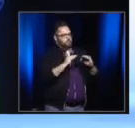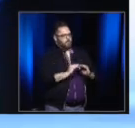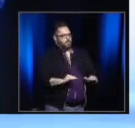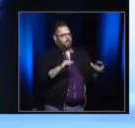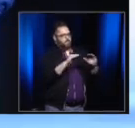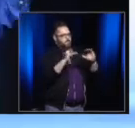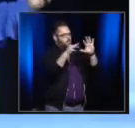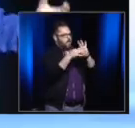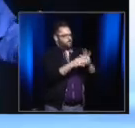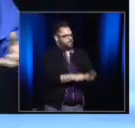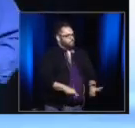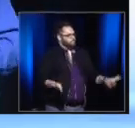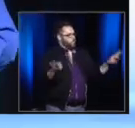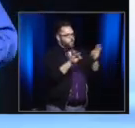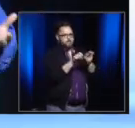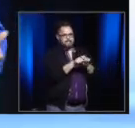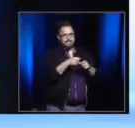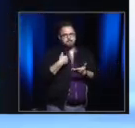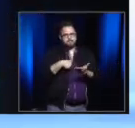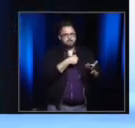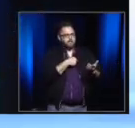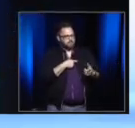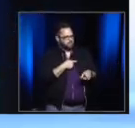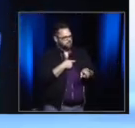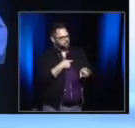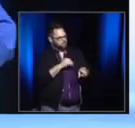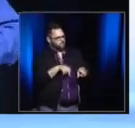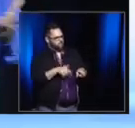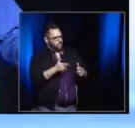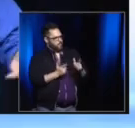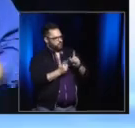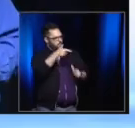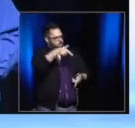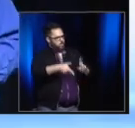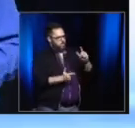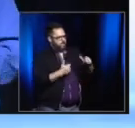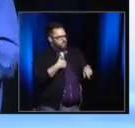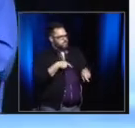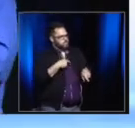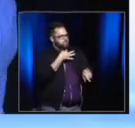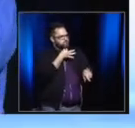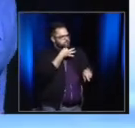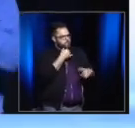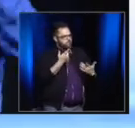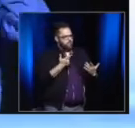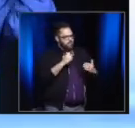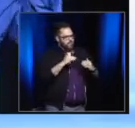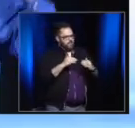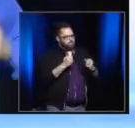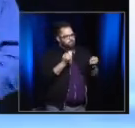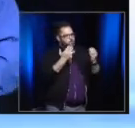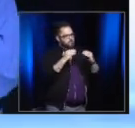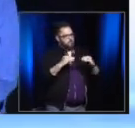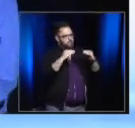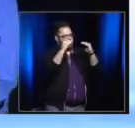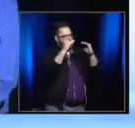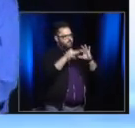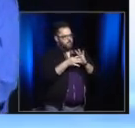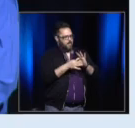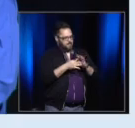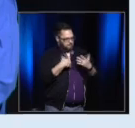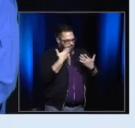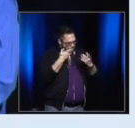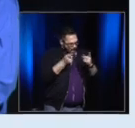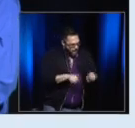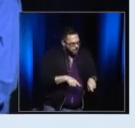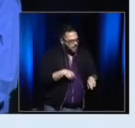up to the level of nation states. But there were no similar examples in all of primates and other mammals. So I thought, wow, it just blew our minds. So it was